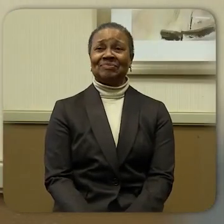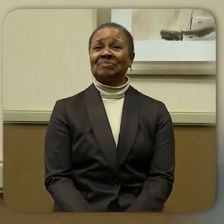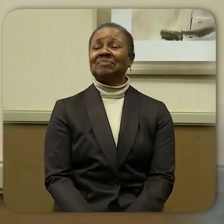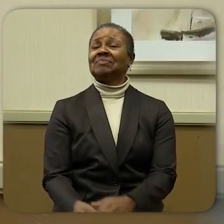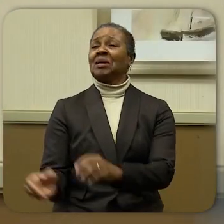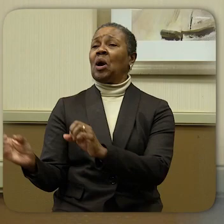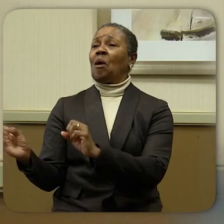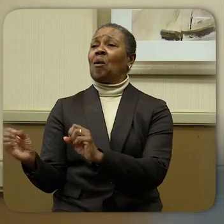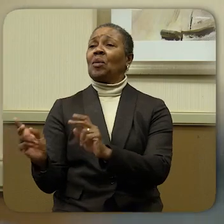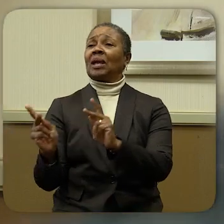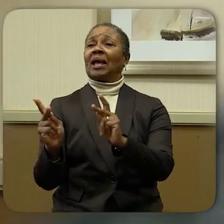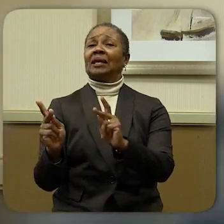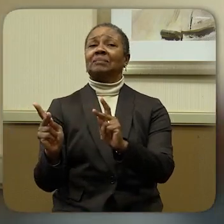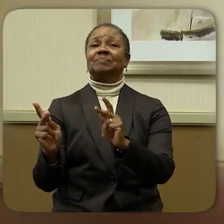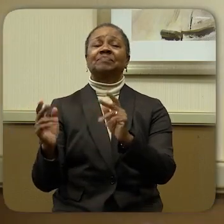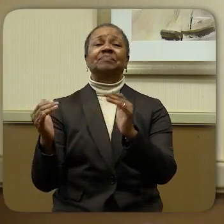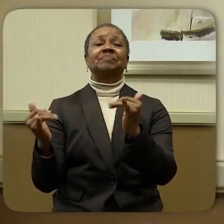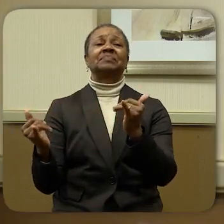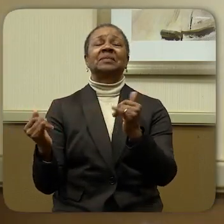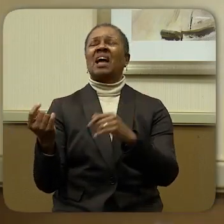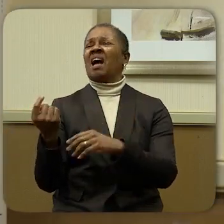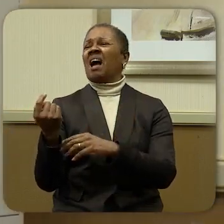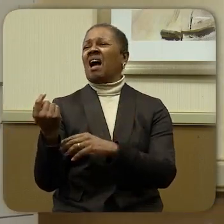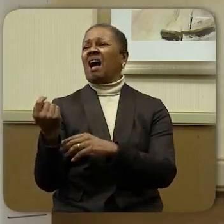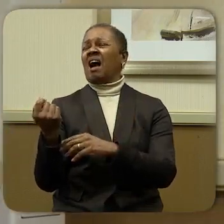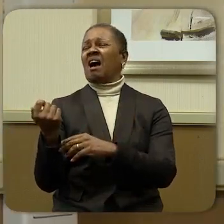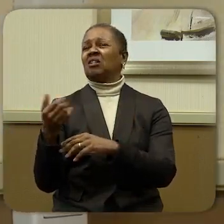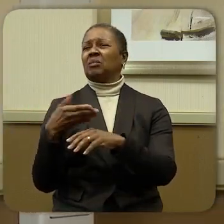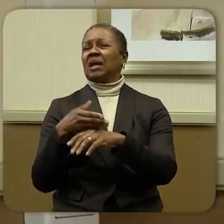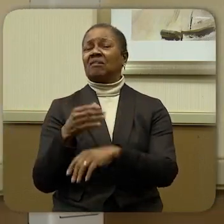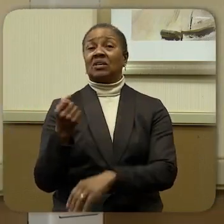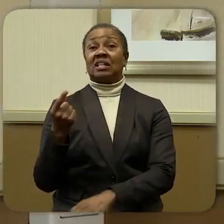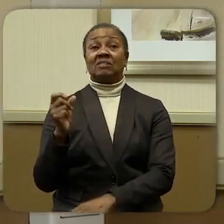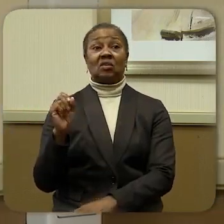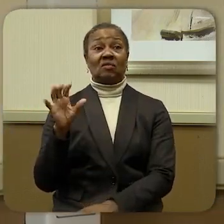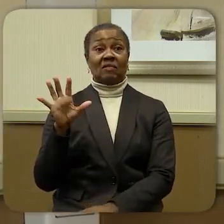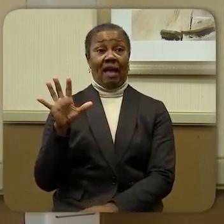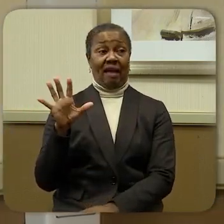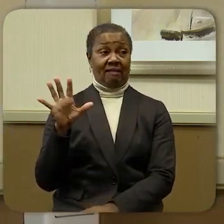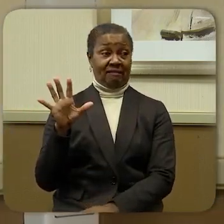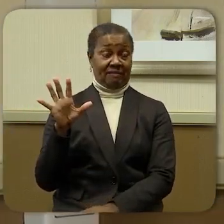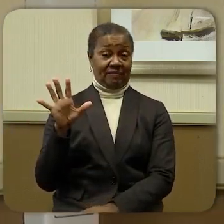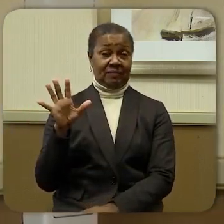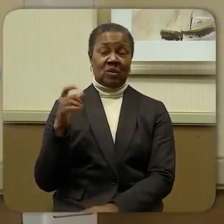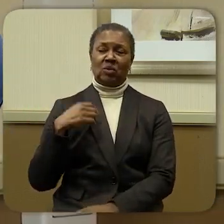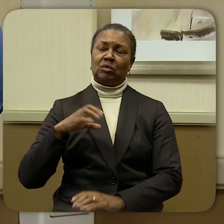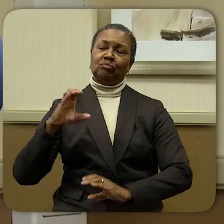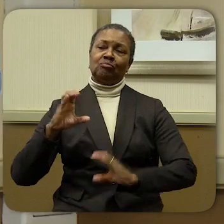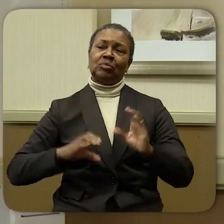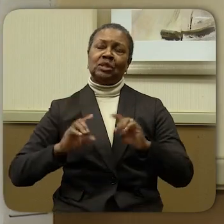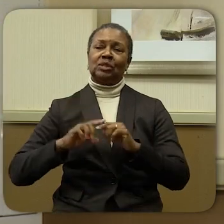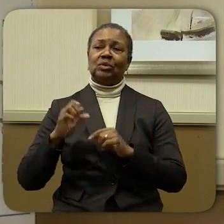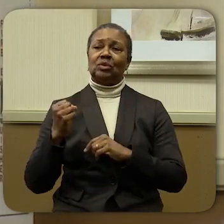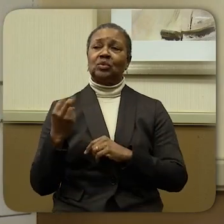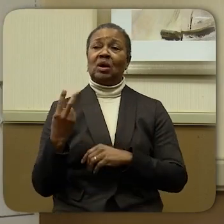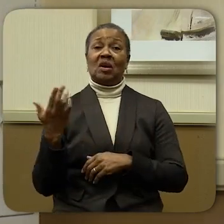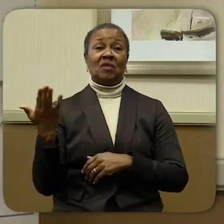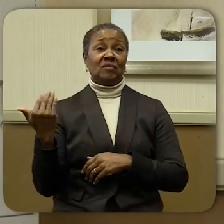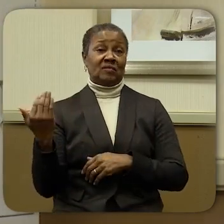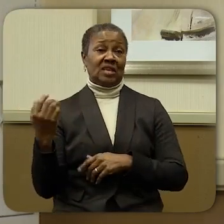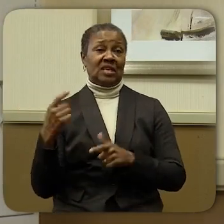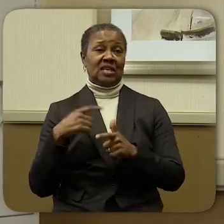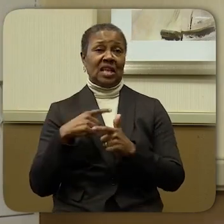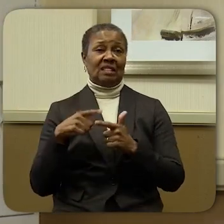Okay, so it is a little after 11:05, and we're gonna chat till 12:15, and then potato